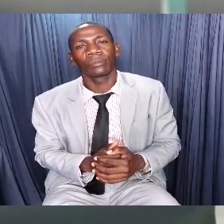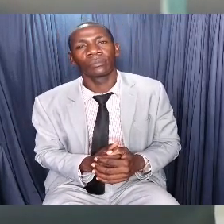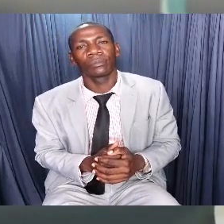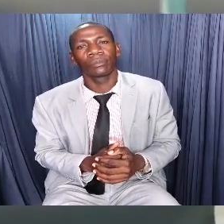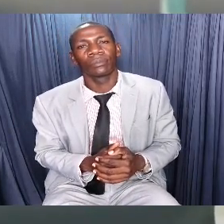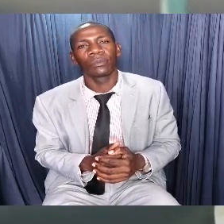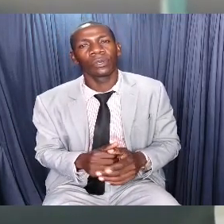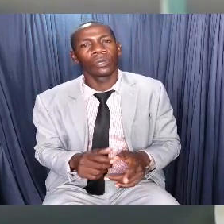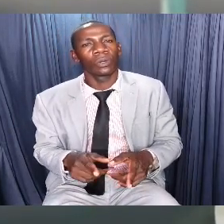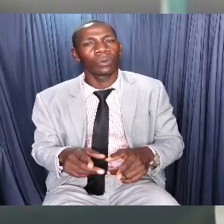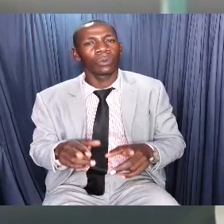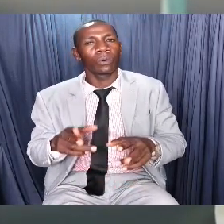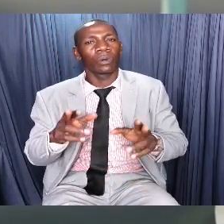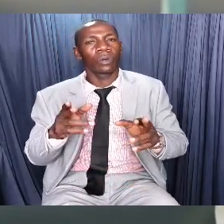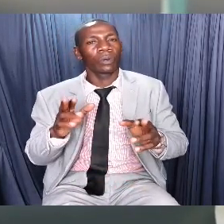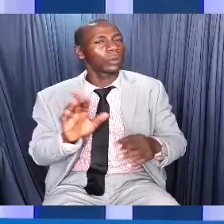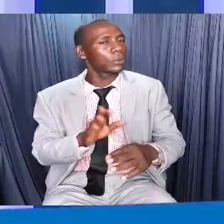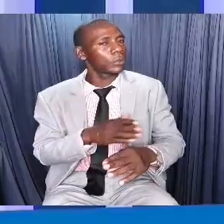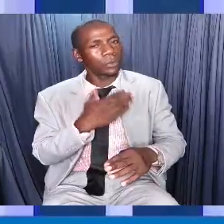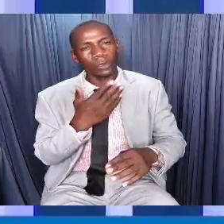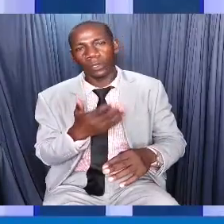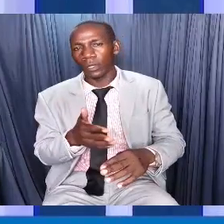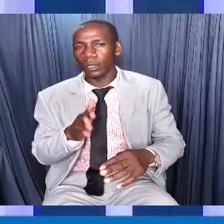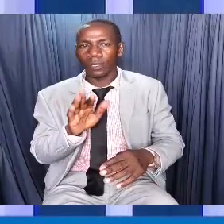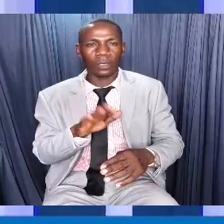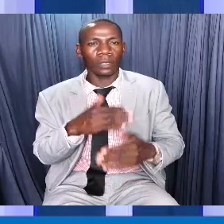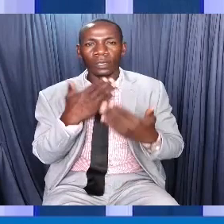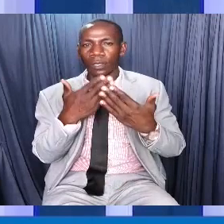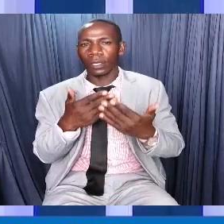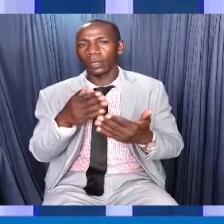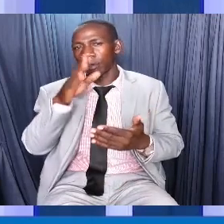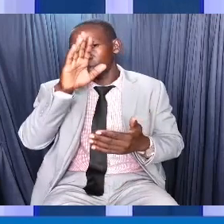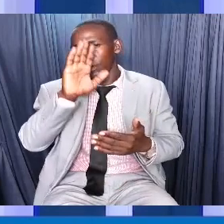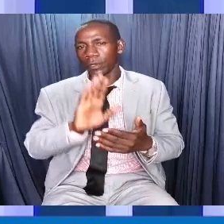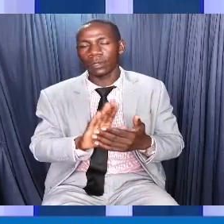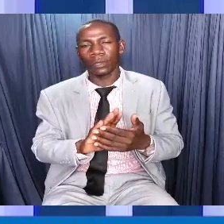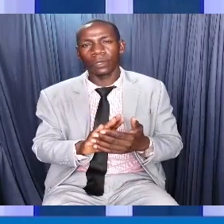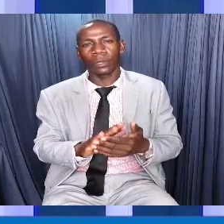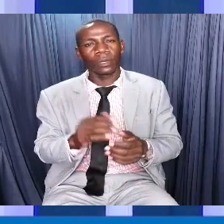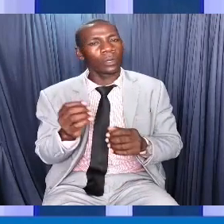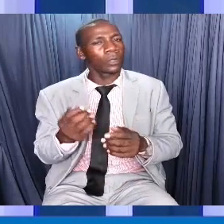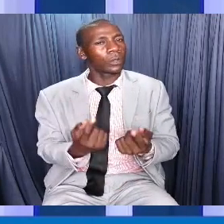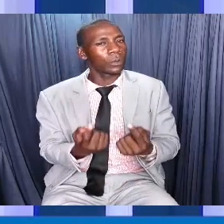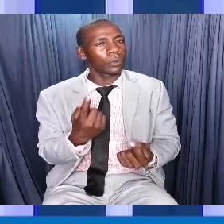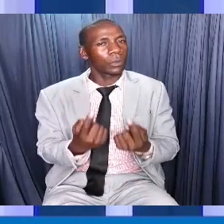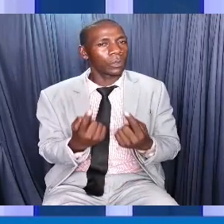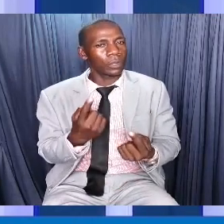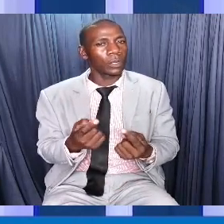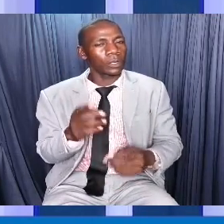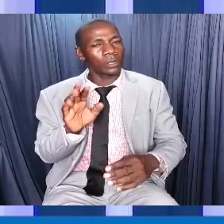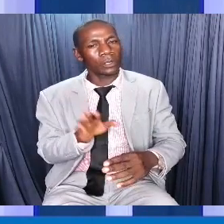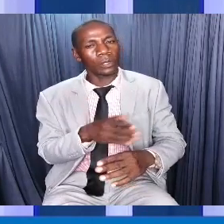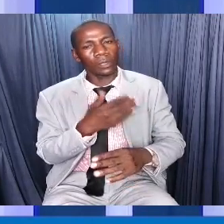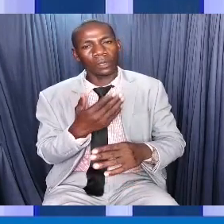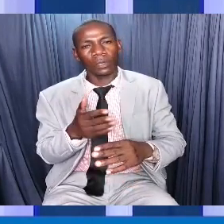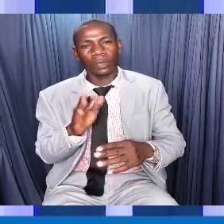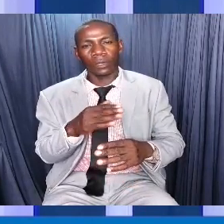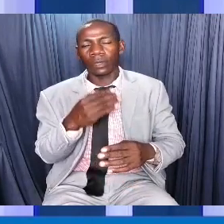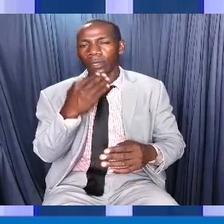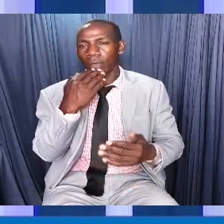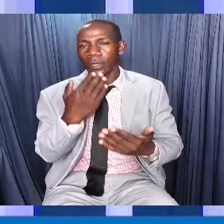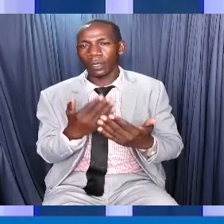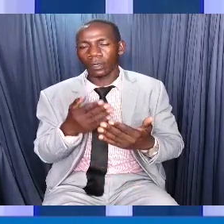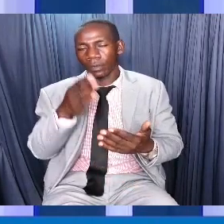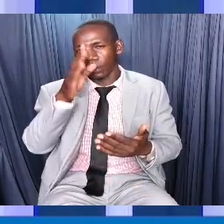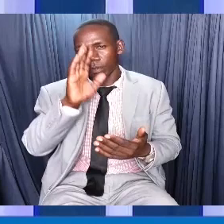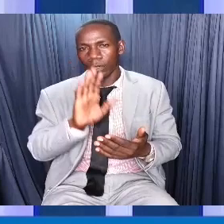Hata watembea unaimba sana. Maybe you're walking around but singing thank you God, thank you God. Hata wapika huku unaimba Mungu ni Mungu. Cooking but singing